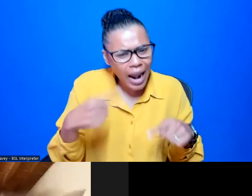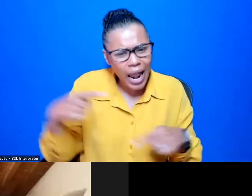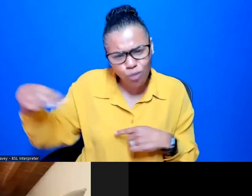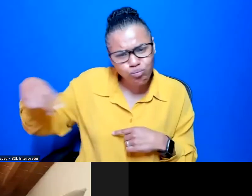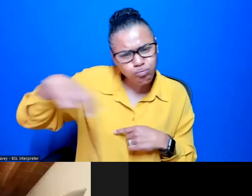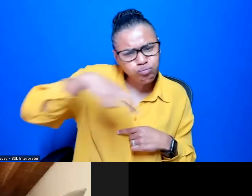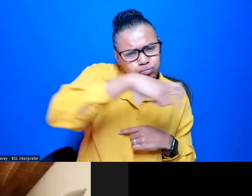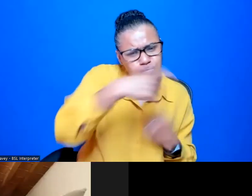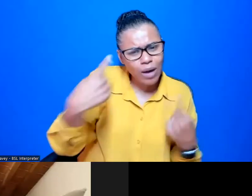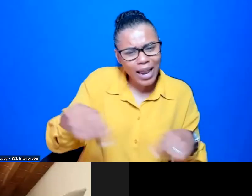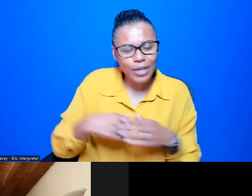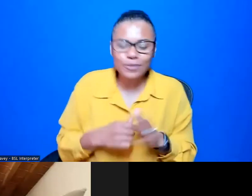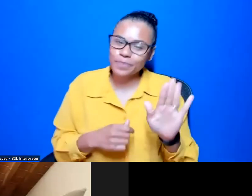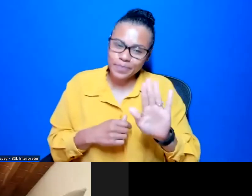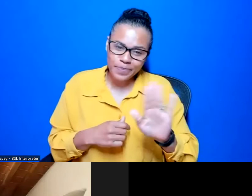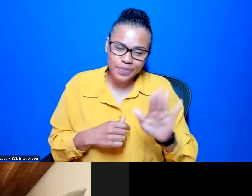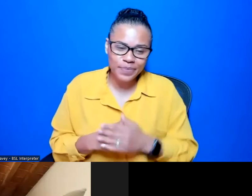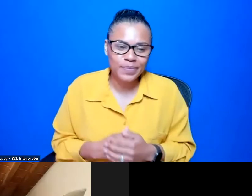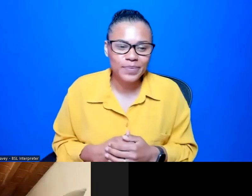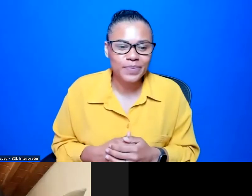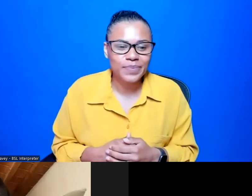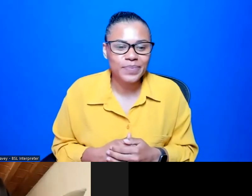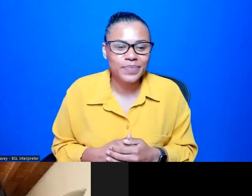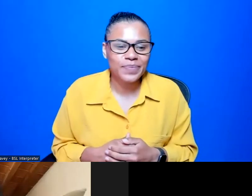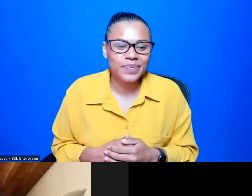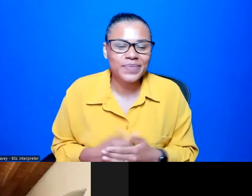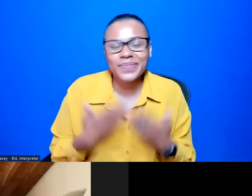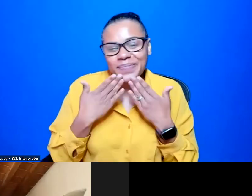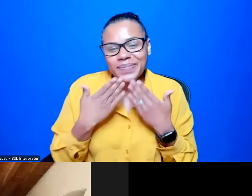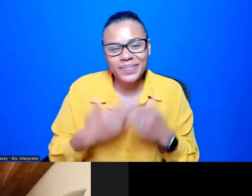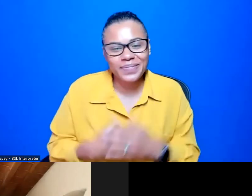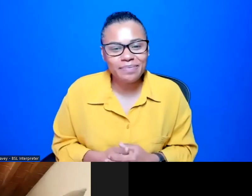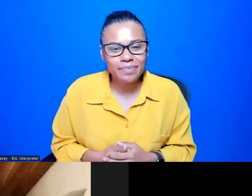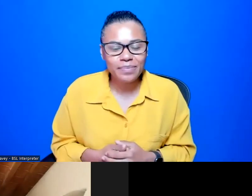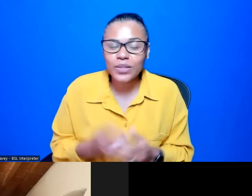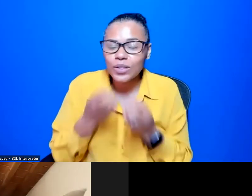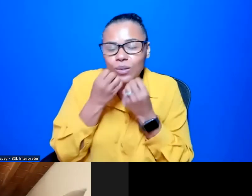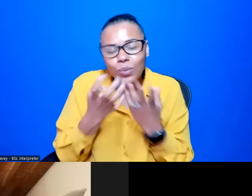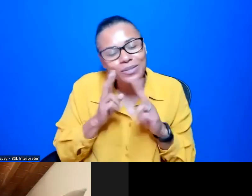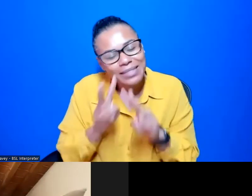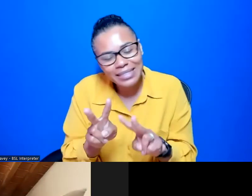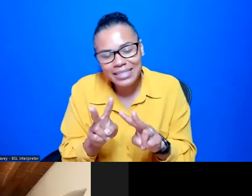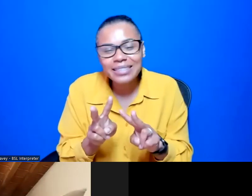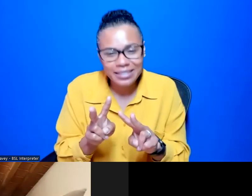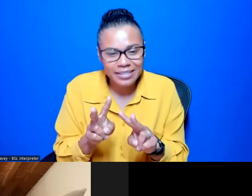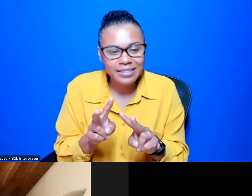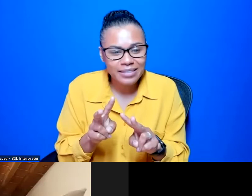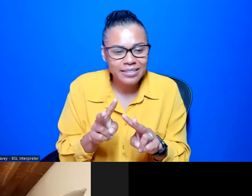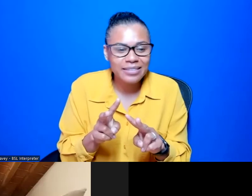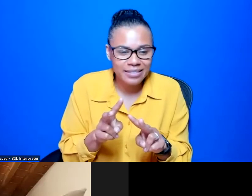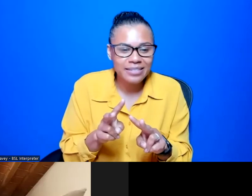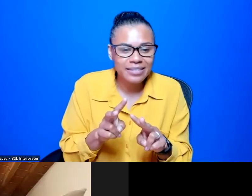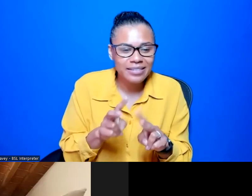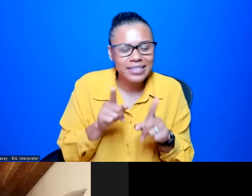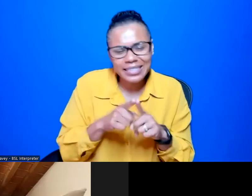well. No, that'd be fine. Thank you. It's wonderful to see you, Fiona. I did give you Hi, Michelle.